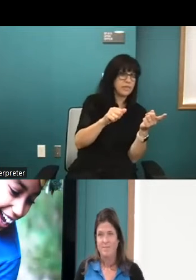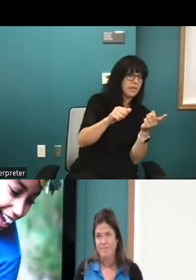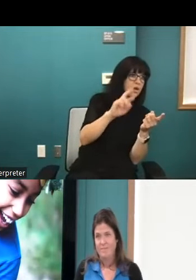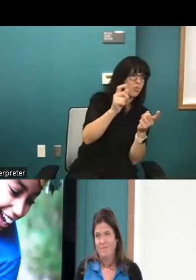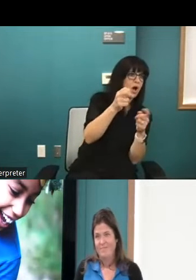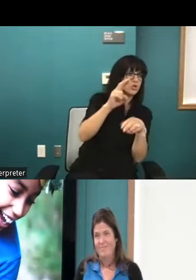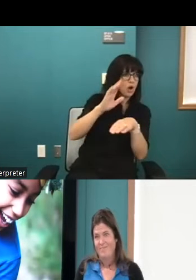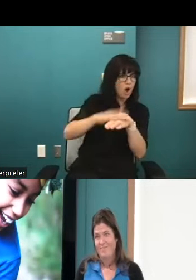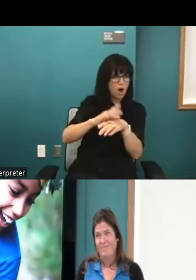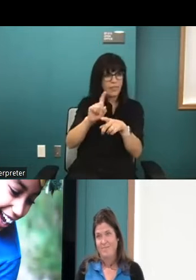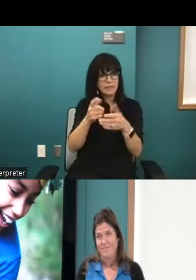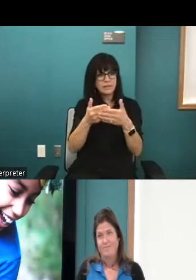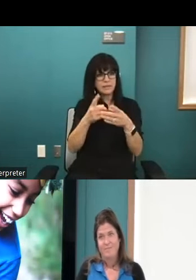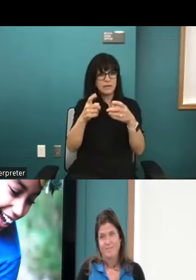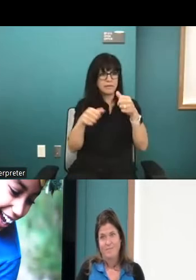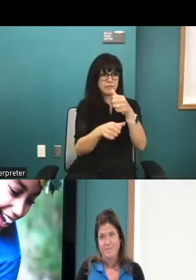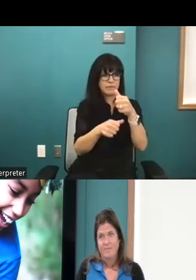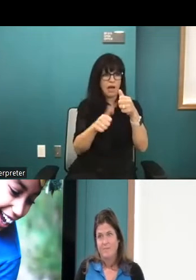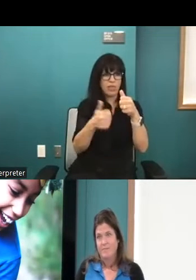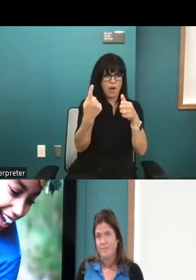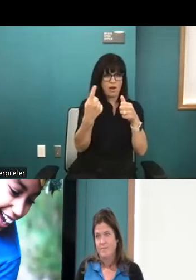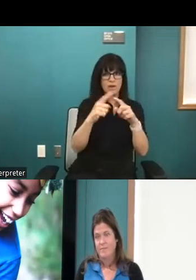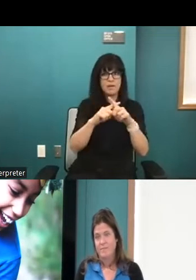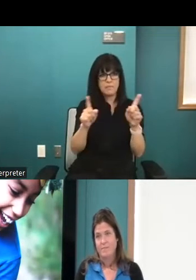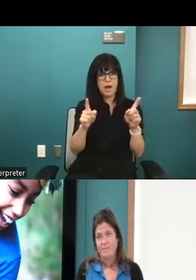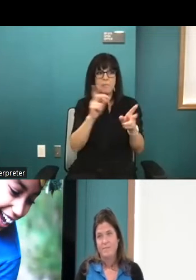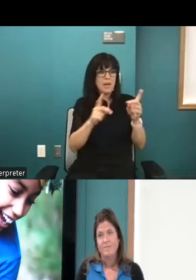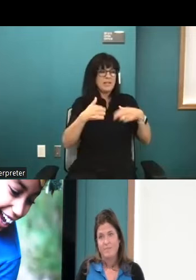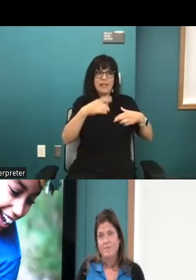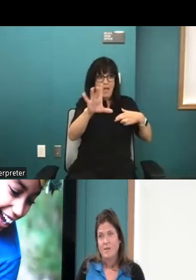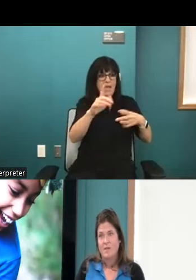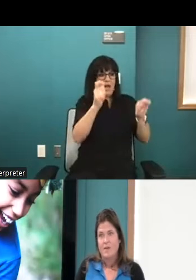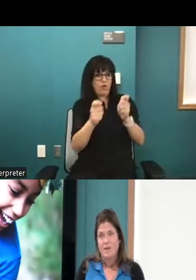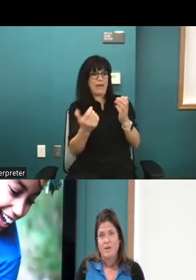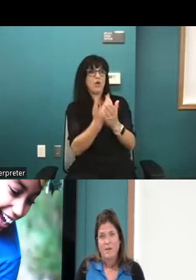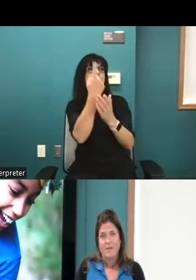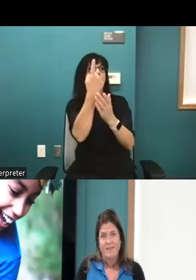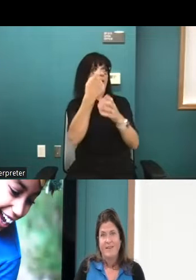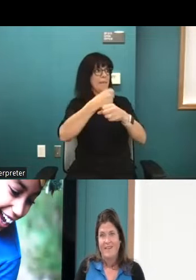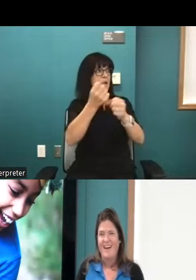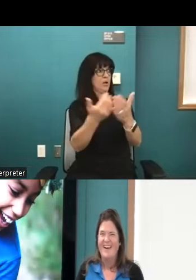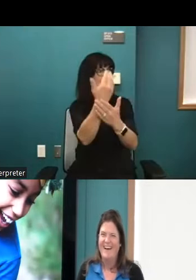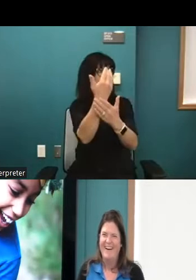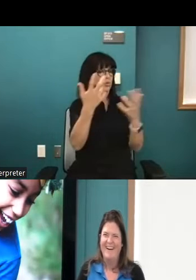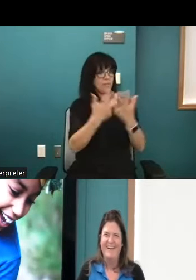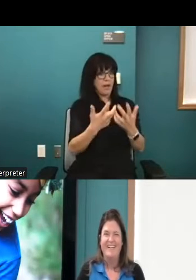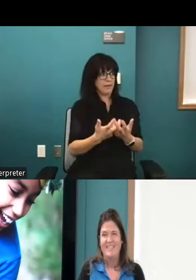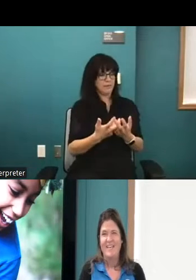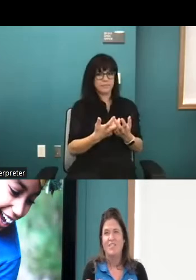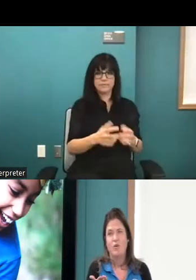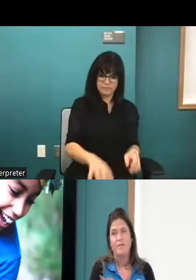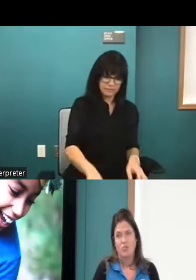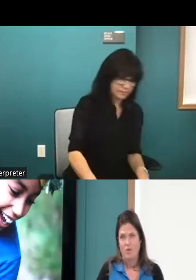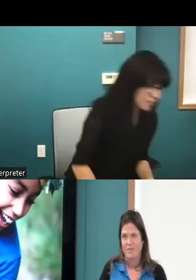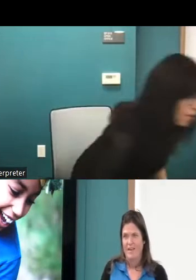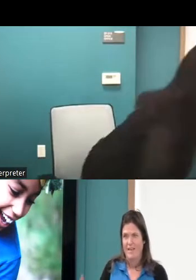Roger On is the baby of the Pen and the Select together. So they took what people didn't like and created a new. It's a great visual. a new- He said